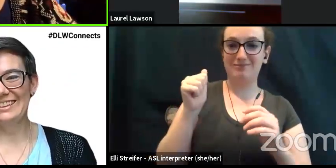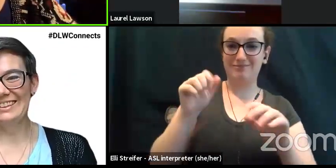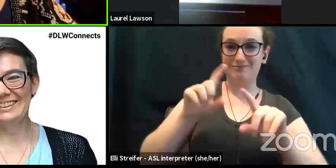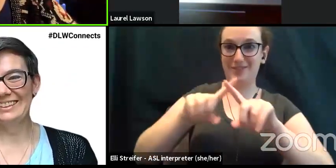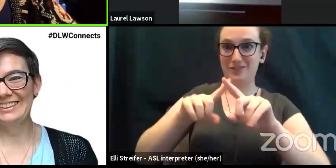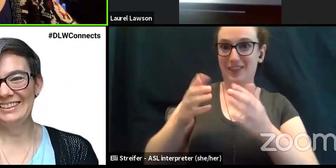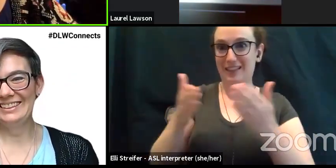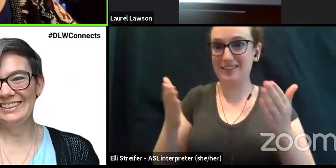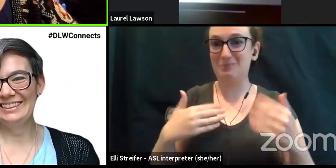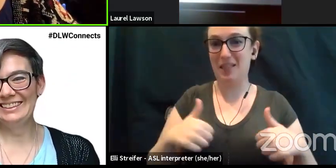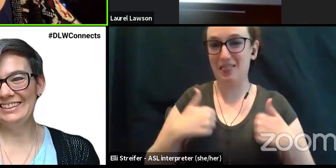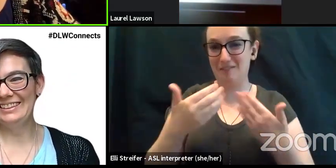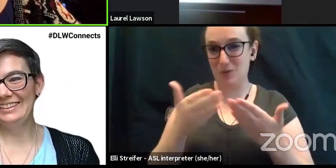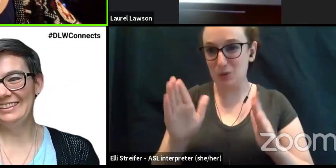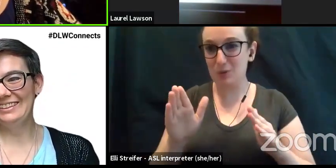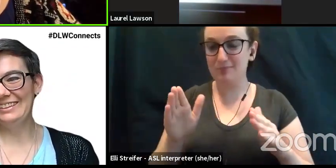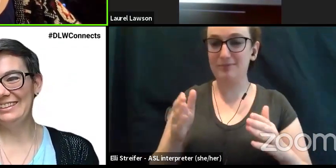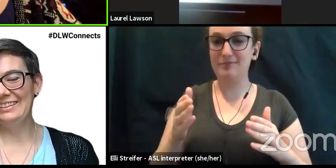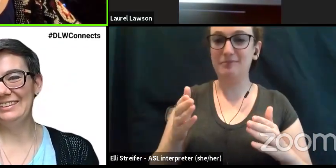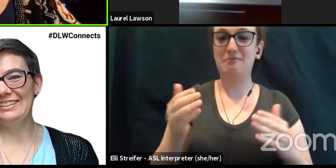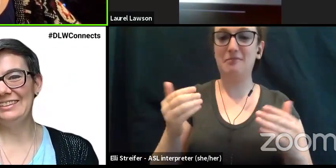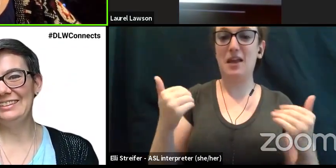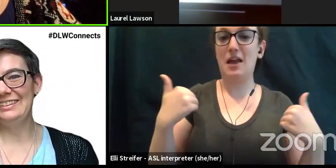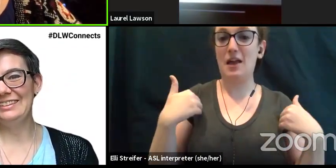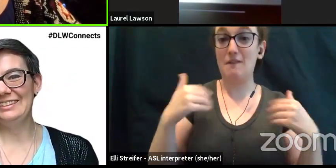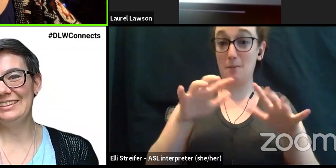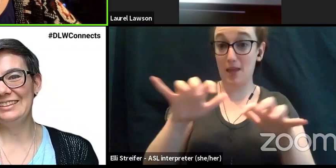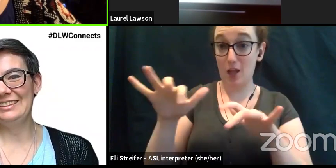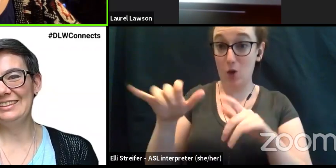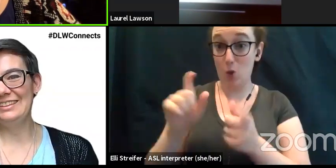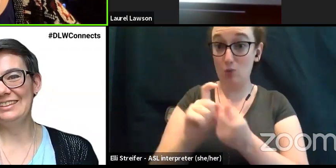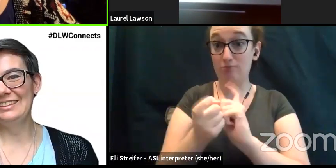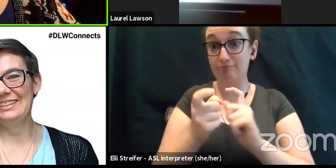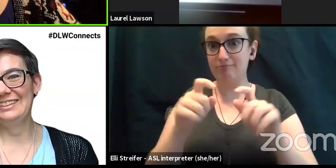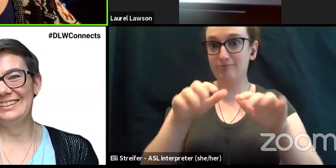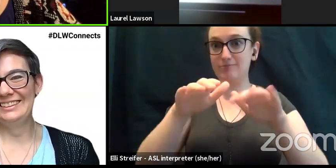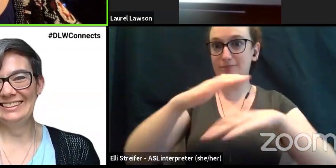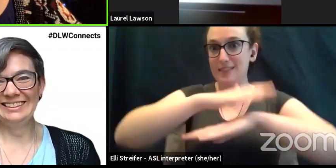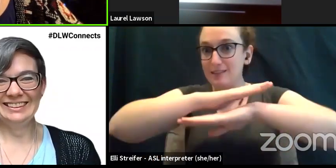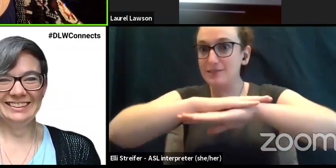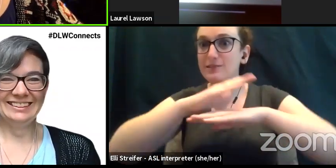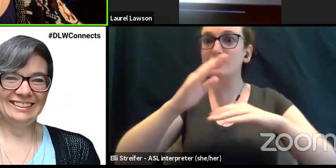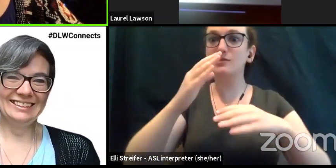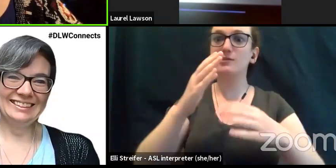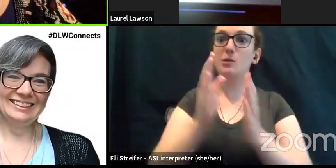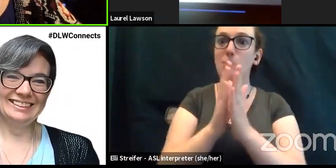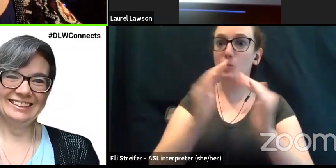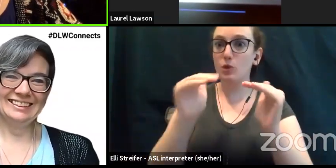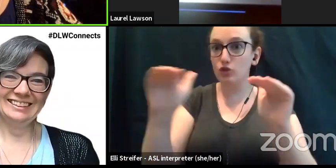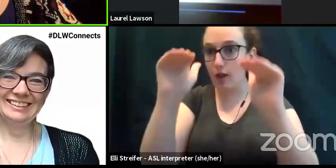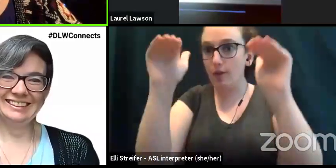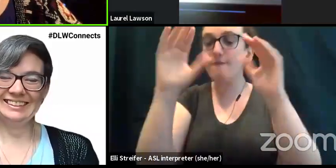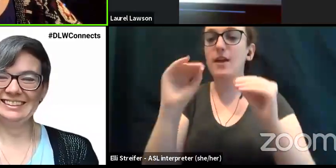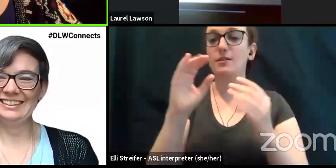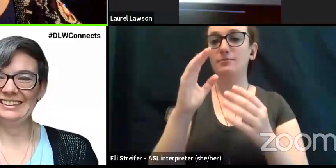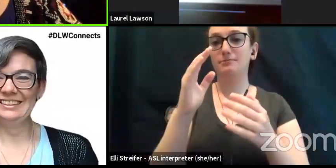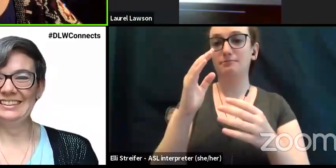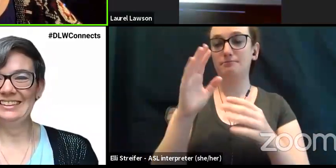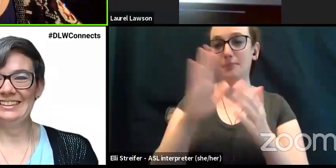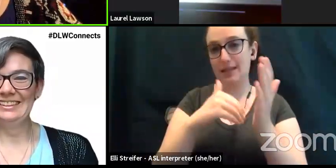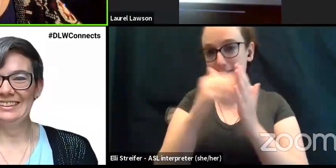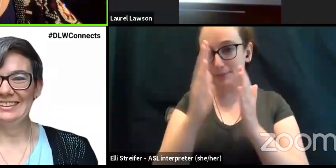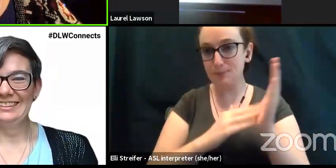my living room with a piano converted into a desk, a bookshelf, and an abstract painting, and a couch